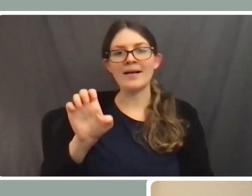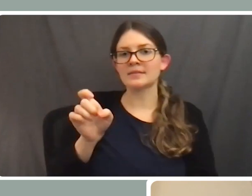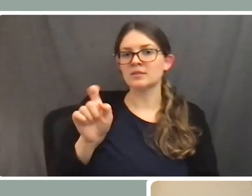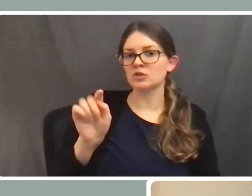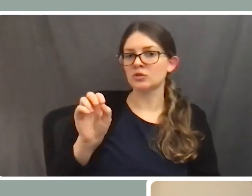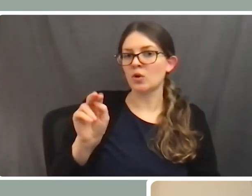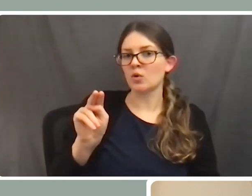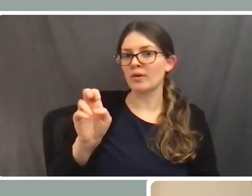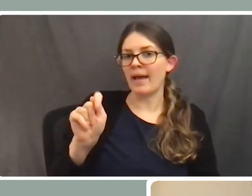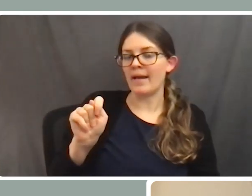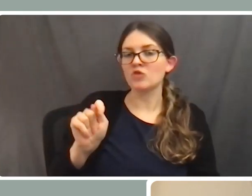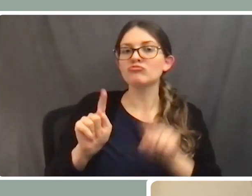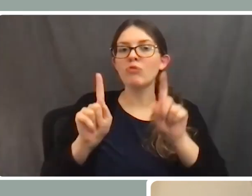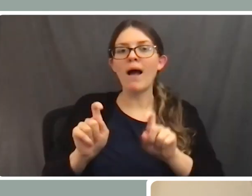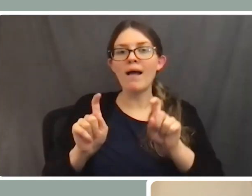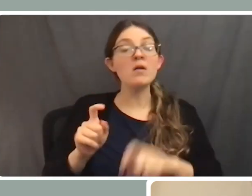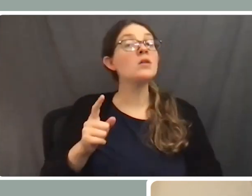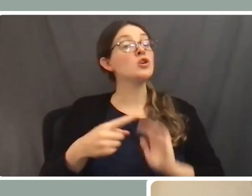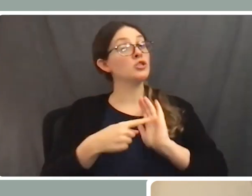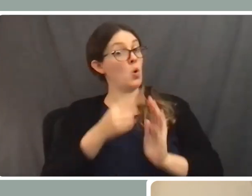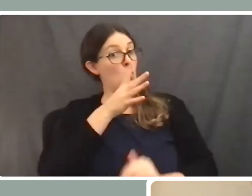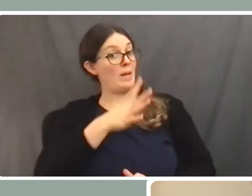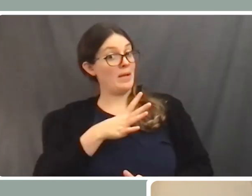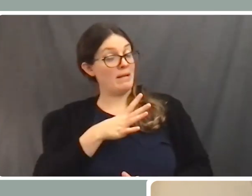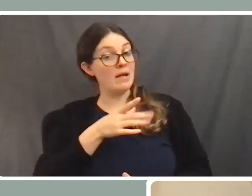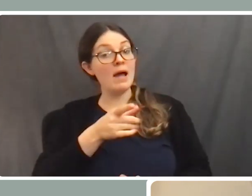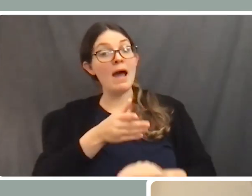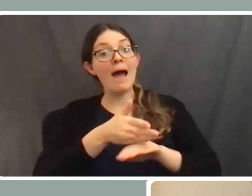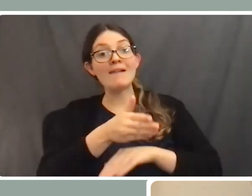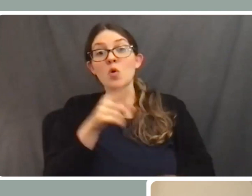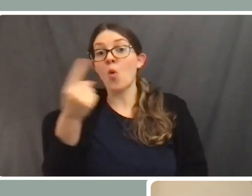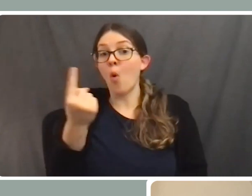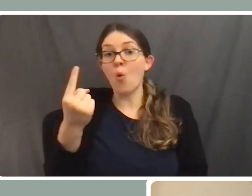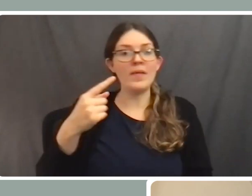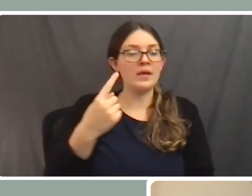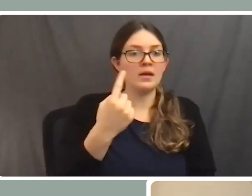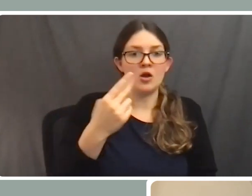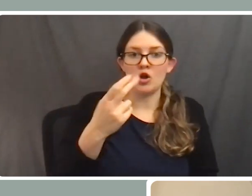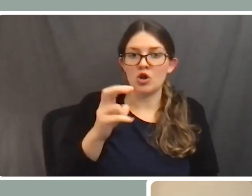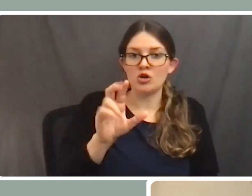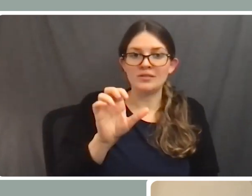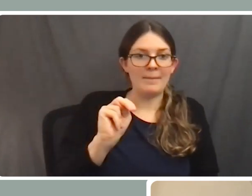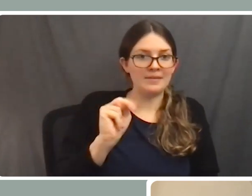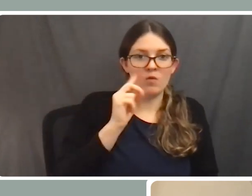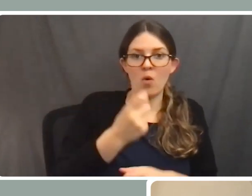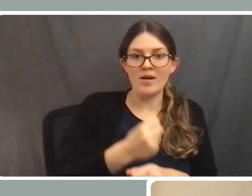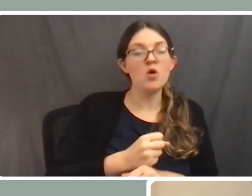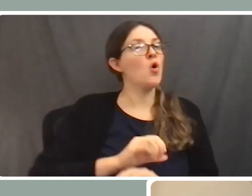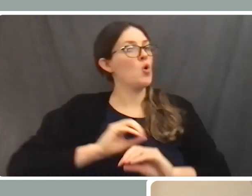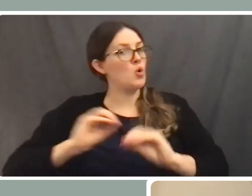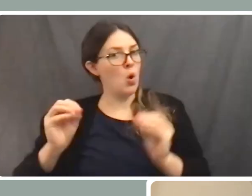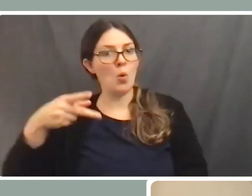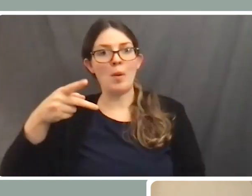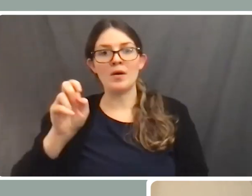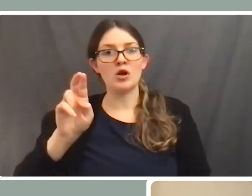has been shown for women who are completing a year of just Herceptin. So that's the important thing. They weren't getting Perjeta, they were just getting